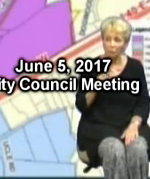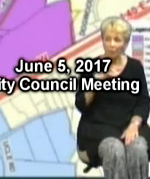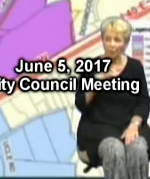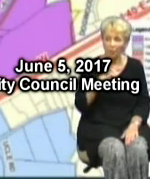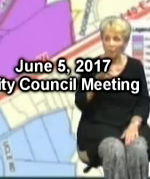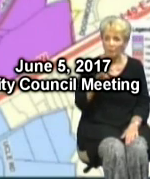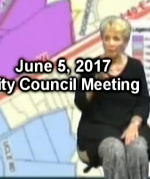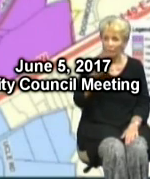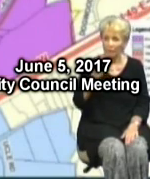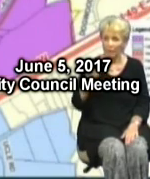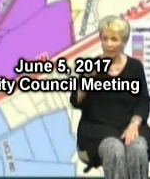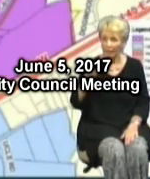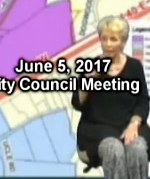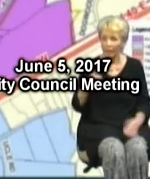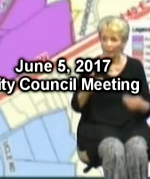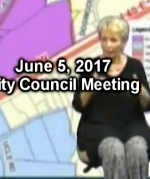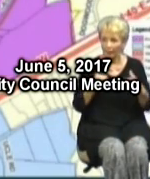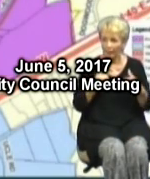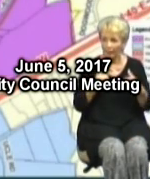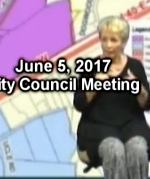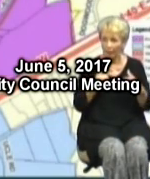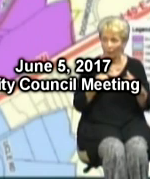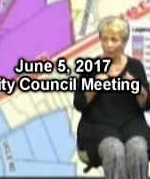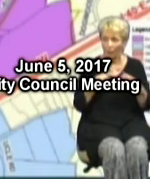0.79 acres and contains a brick house.